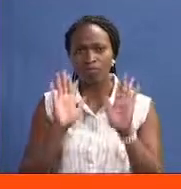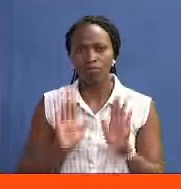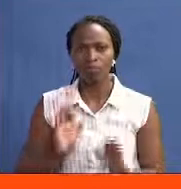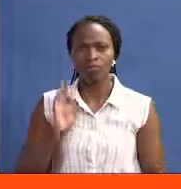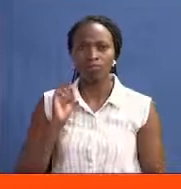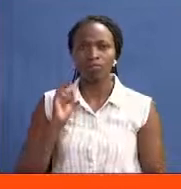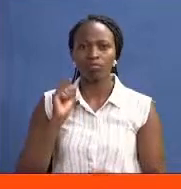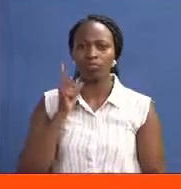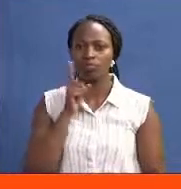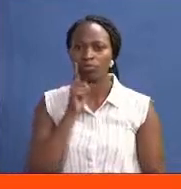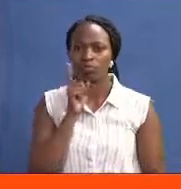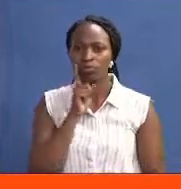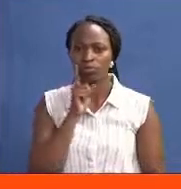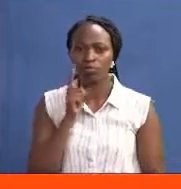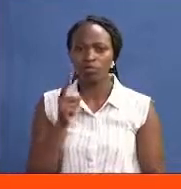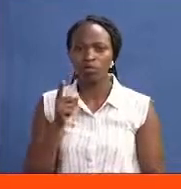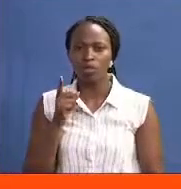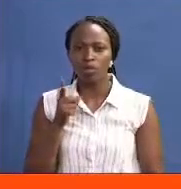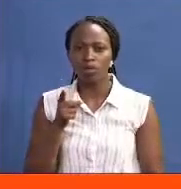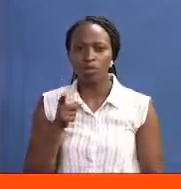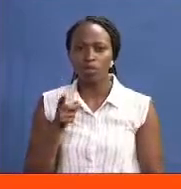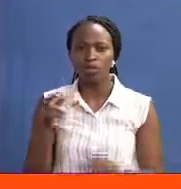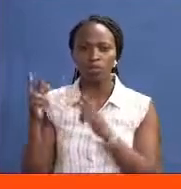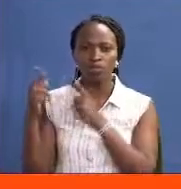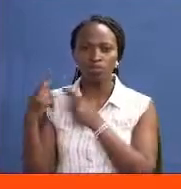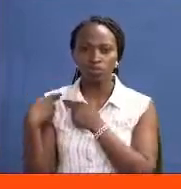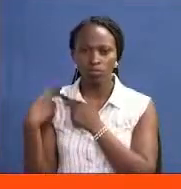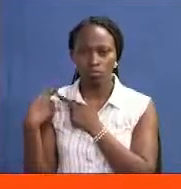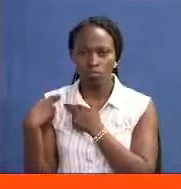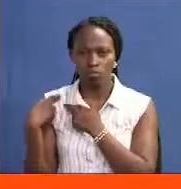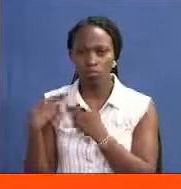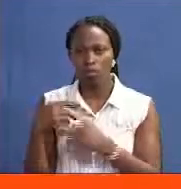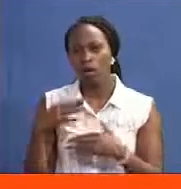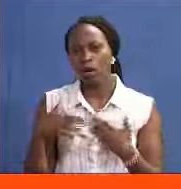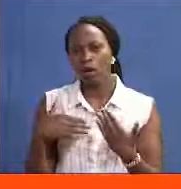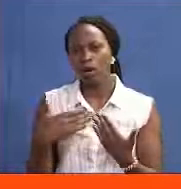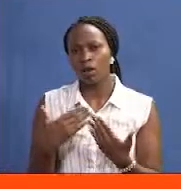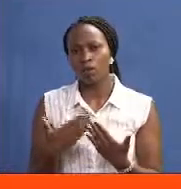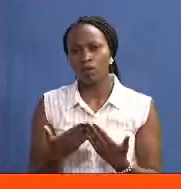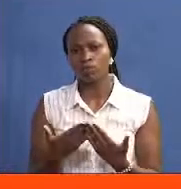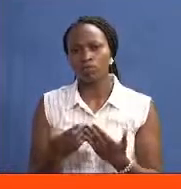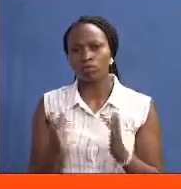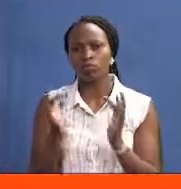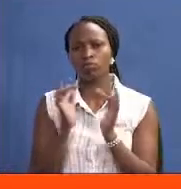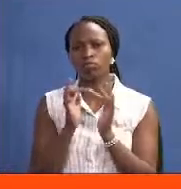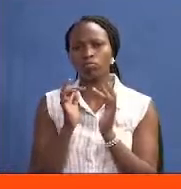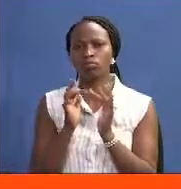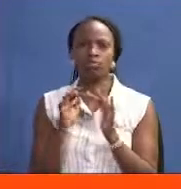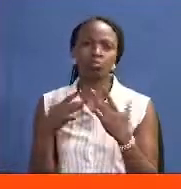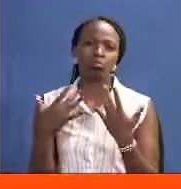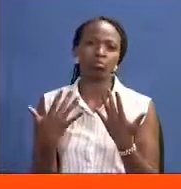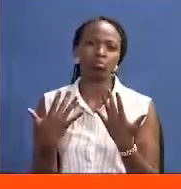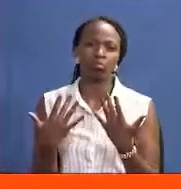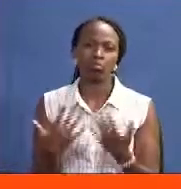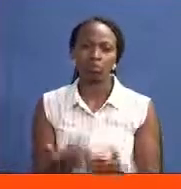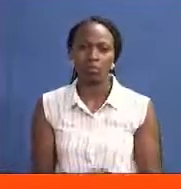audience, I may be on this side, but you also have a way of responding. Look at the way we just aired our social media handles. But anyway, stay